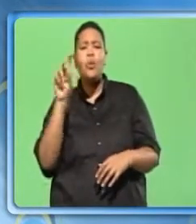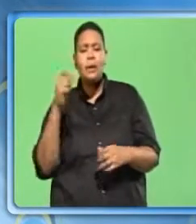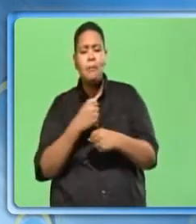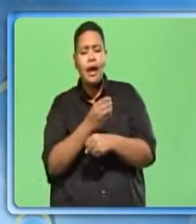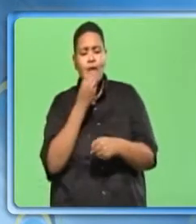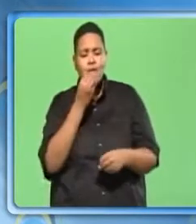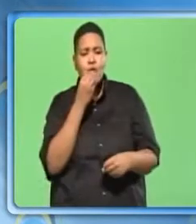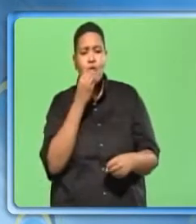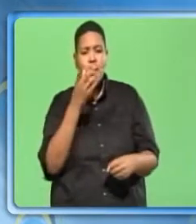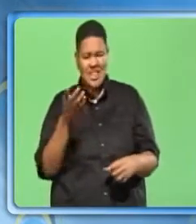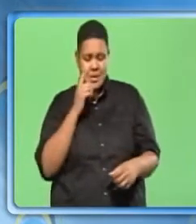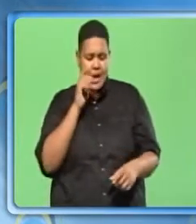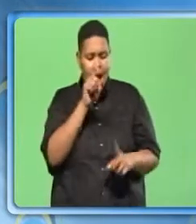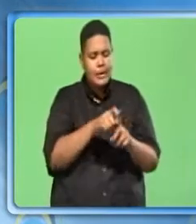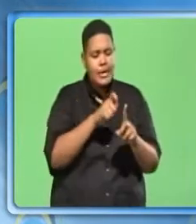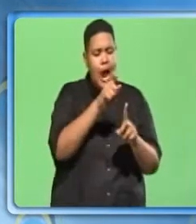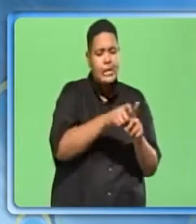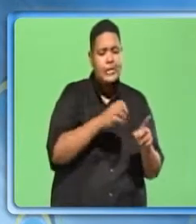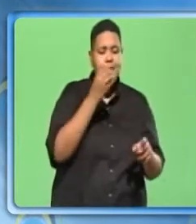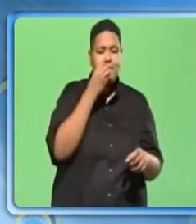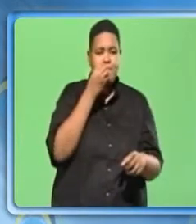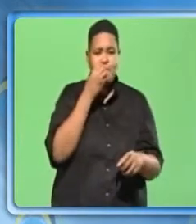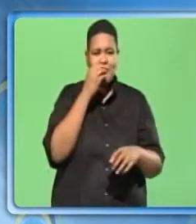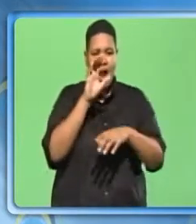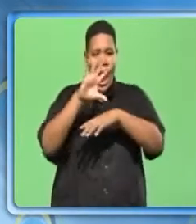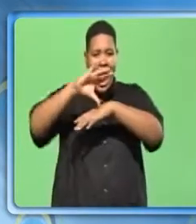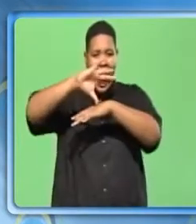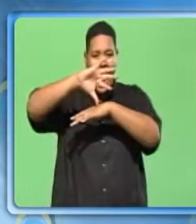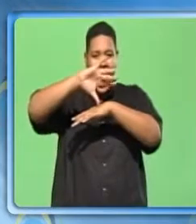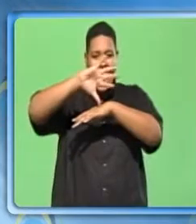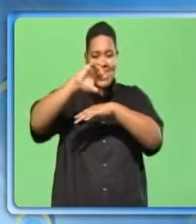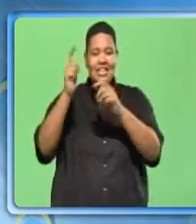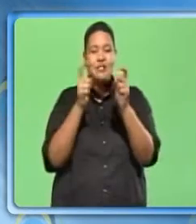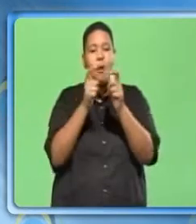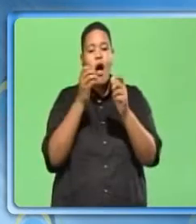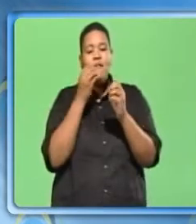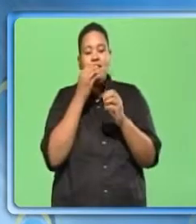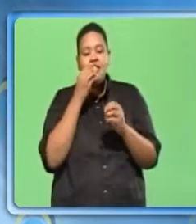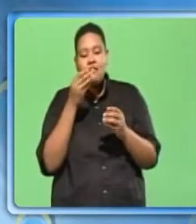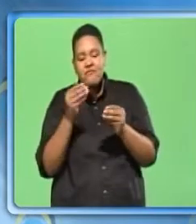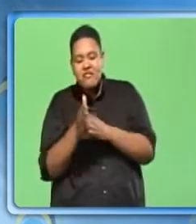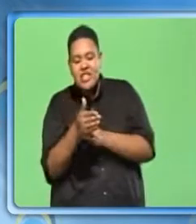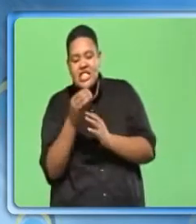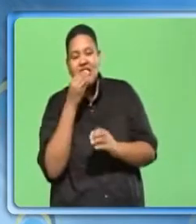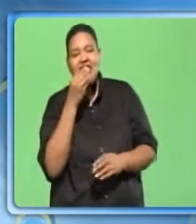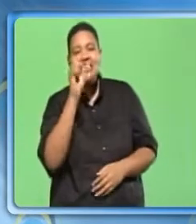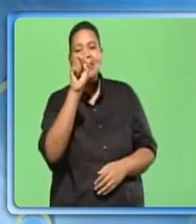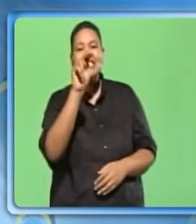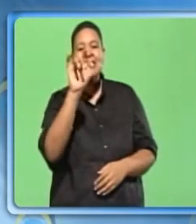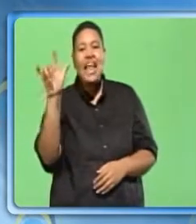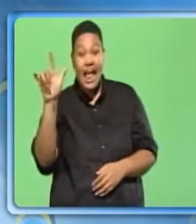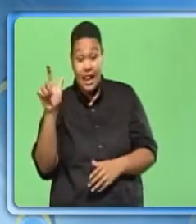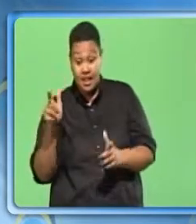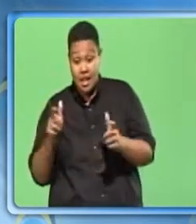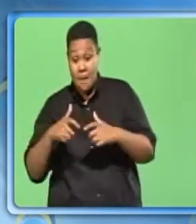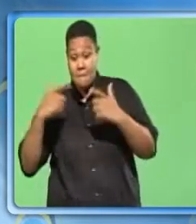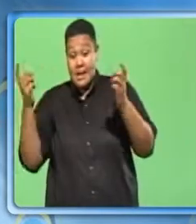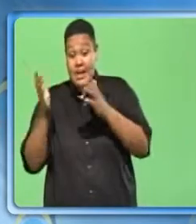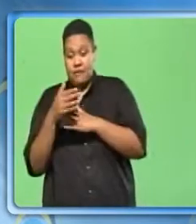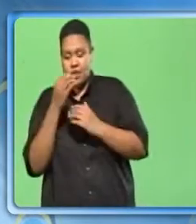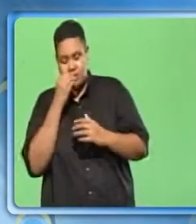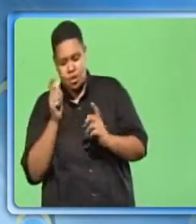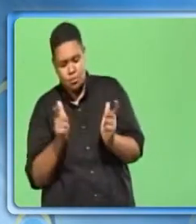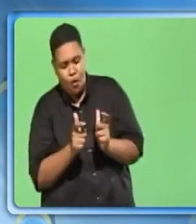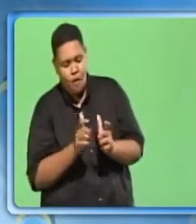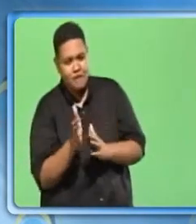eat the vegetation on the reef, the algae. Small fish eat the snails. Larger fish eat the small fish.